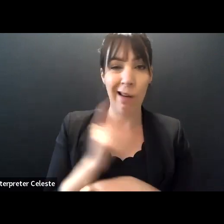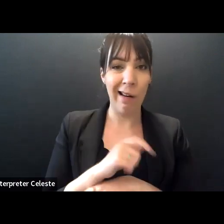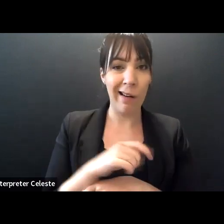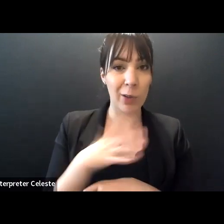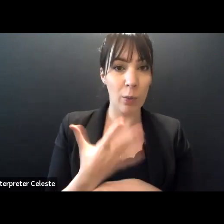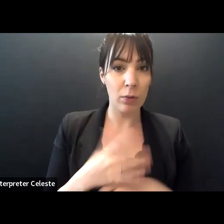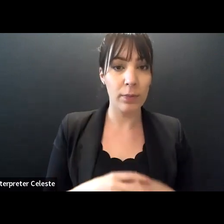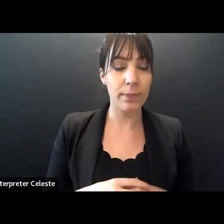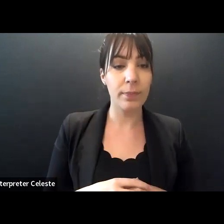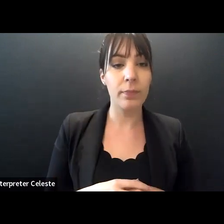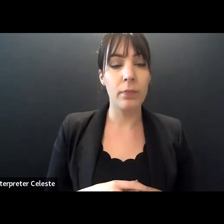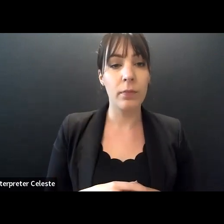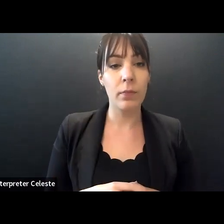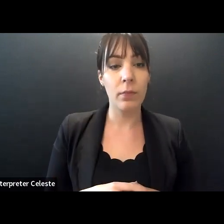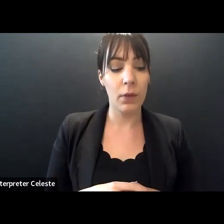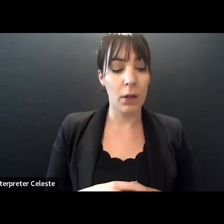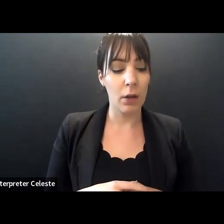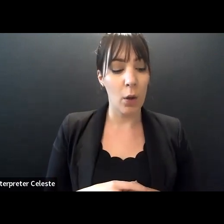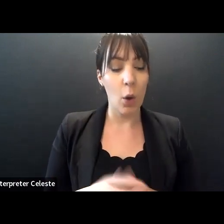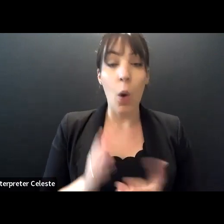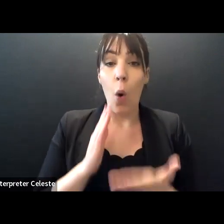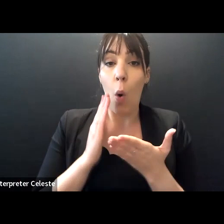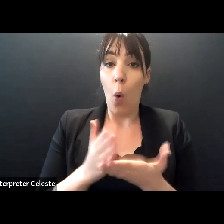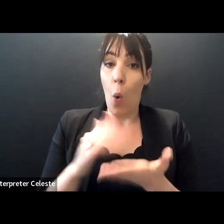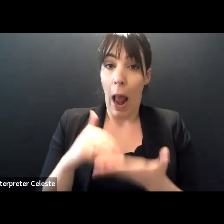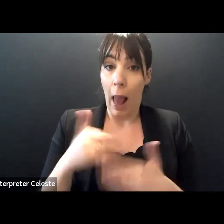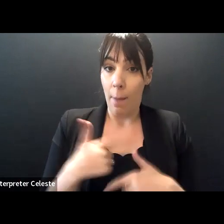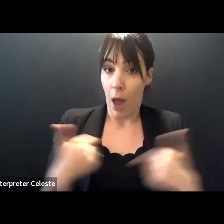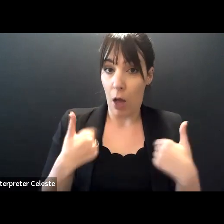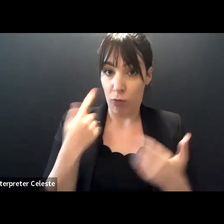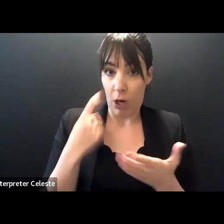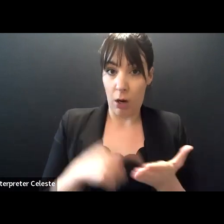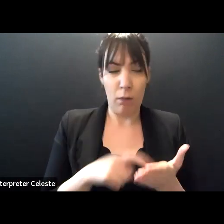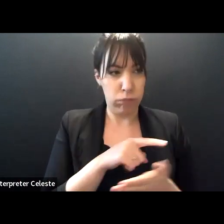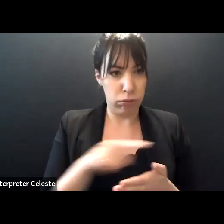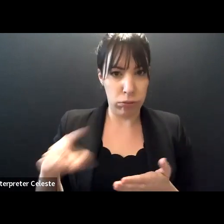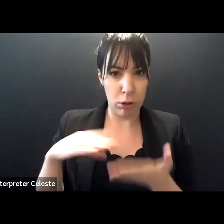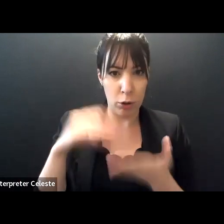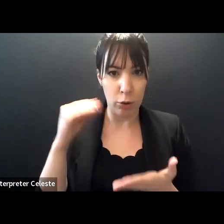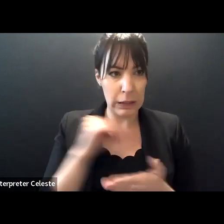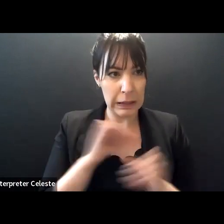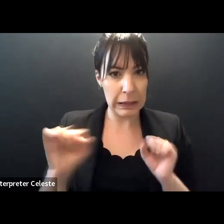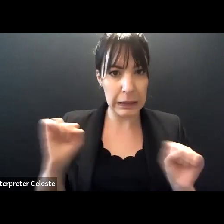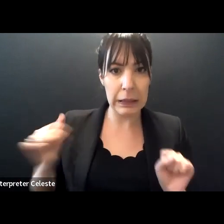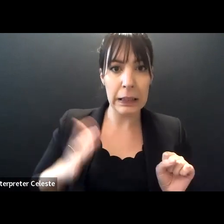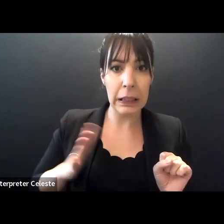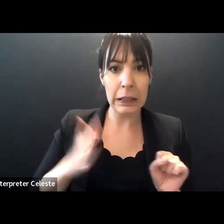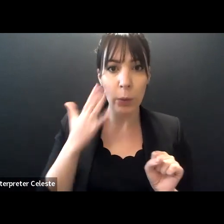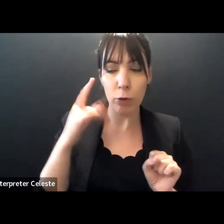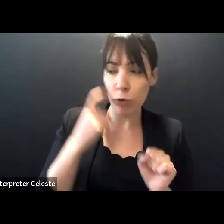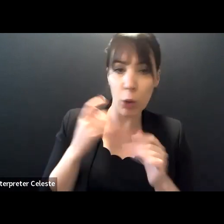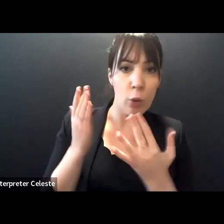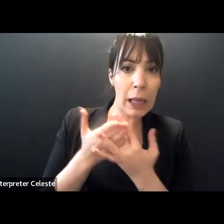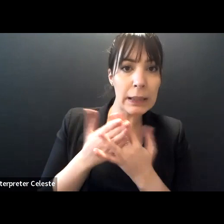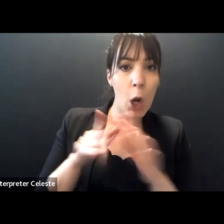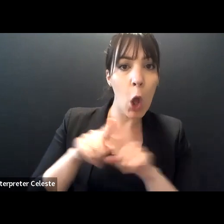us identify the needs of all of our students and staff when it comes to digital and that context of the importance of accessibility.